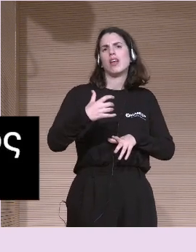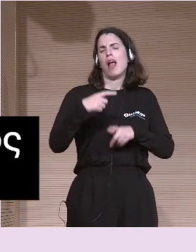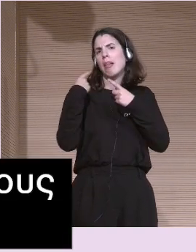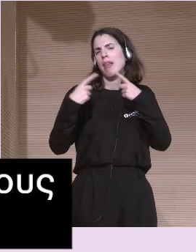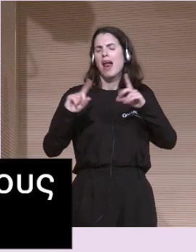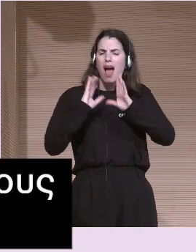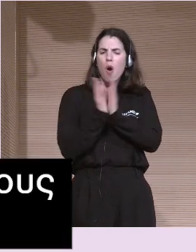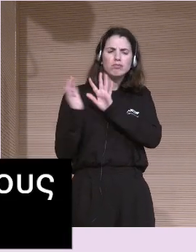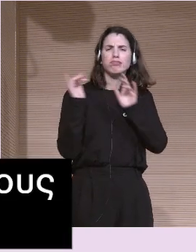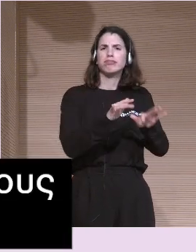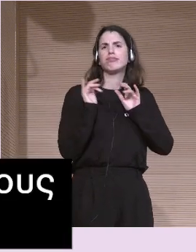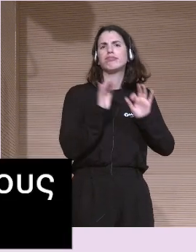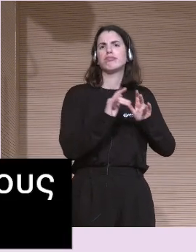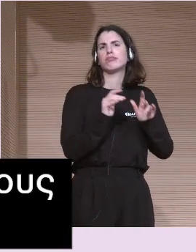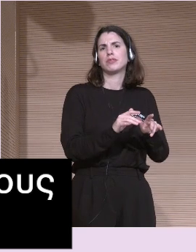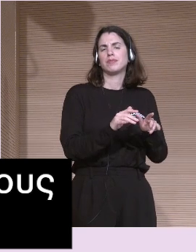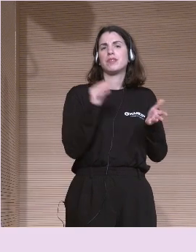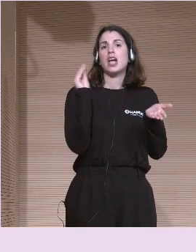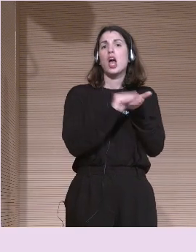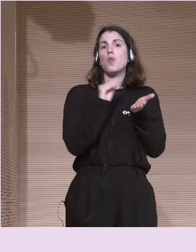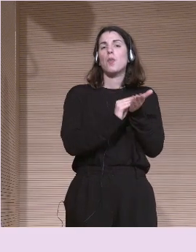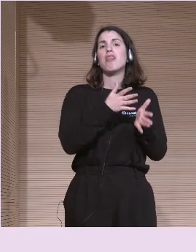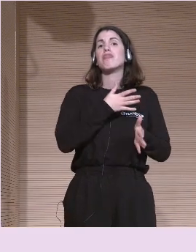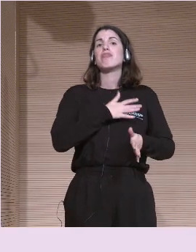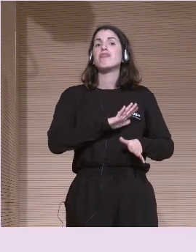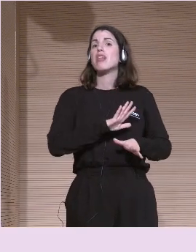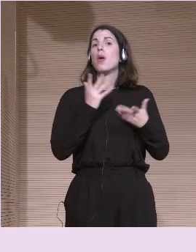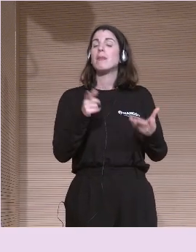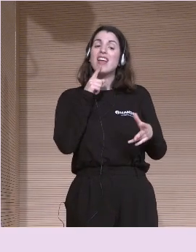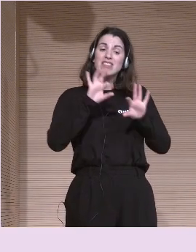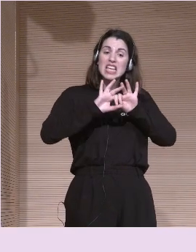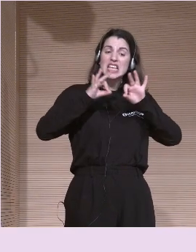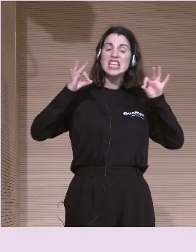outside London and reach new audiences in new ways. So that's the vision for the future.